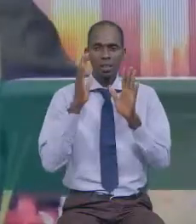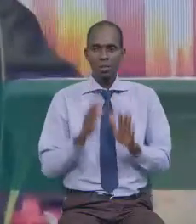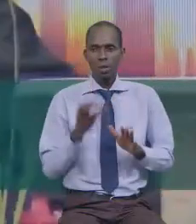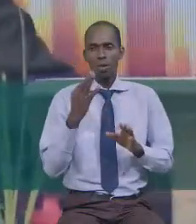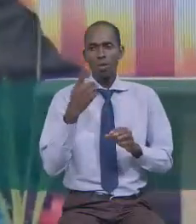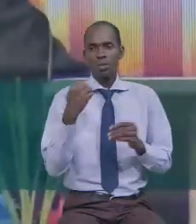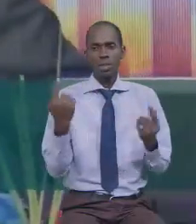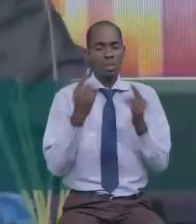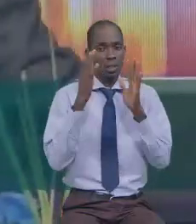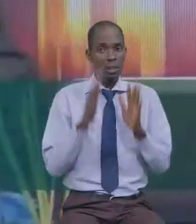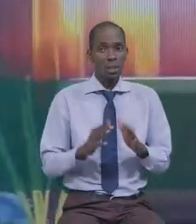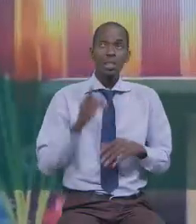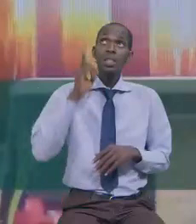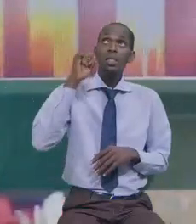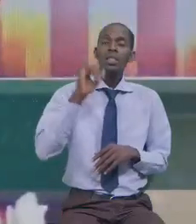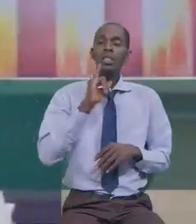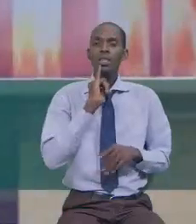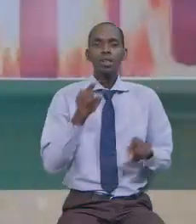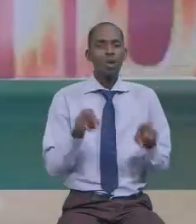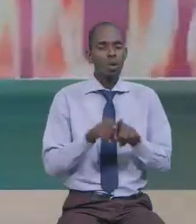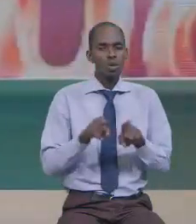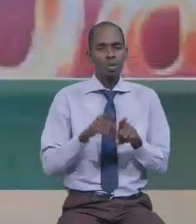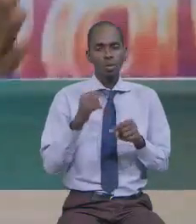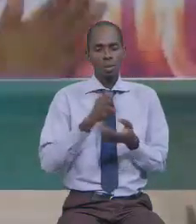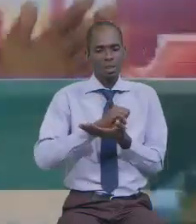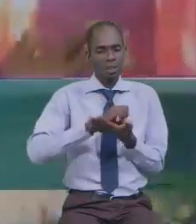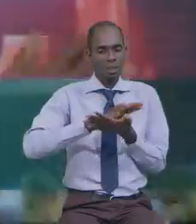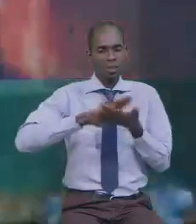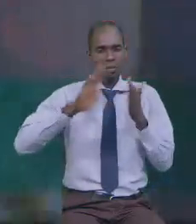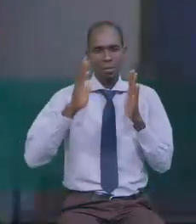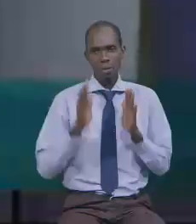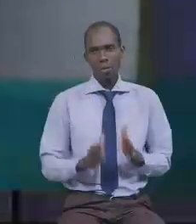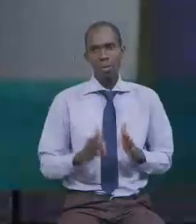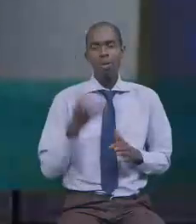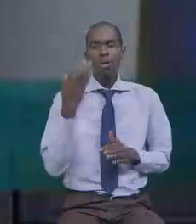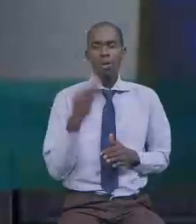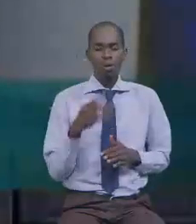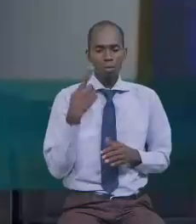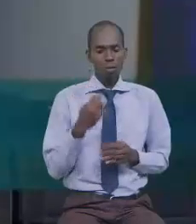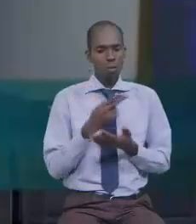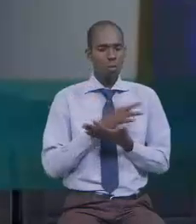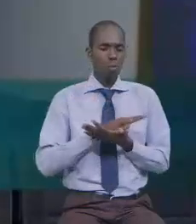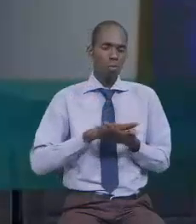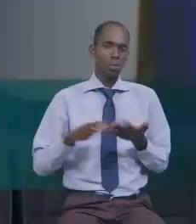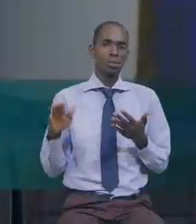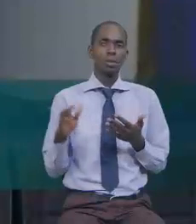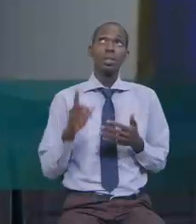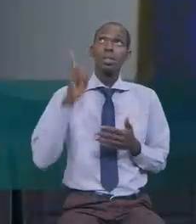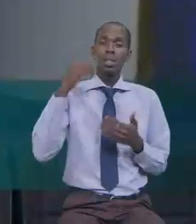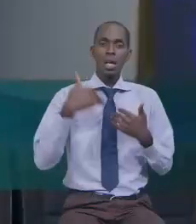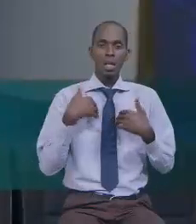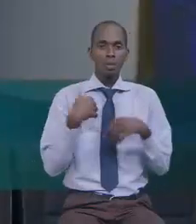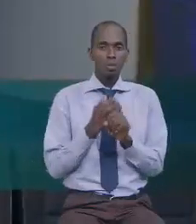is also the sanctifier of the godly. He has made you godly when